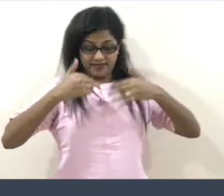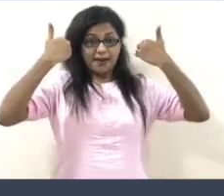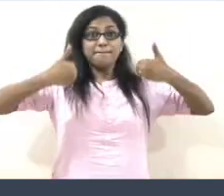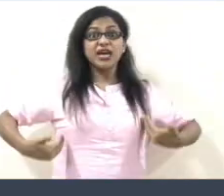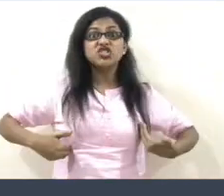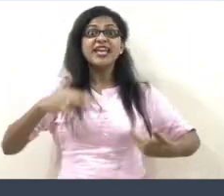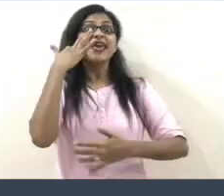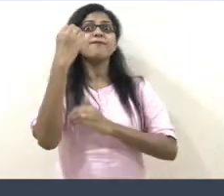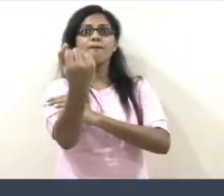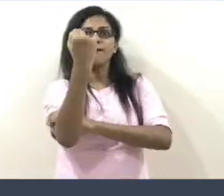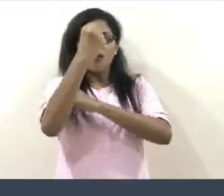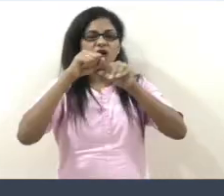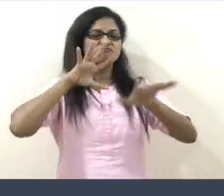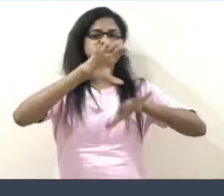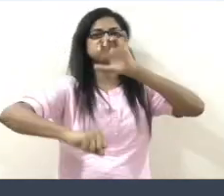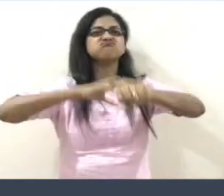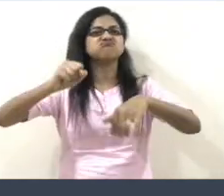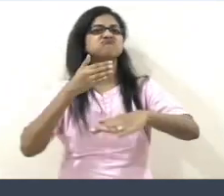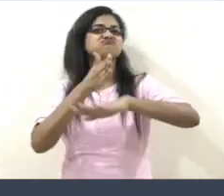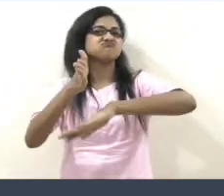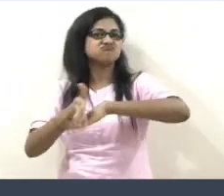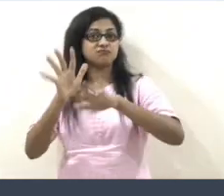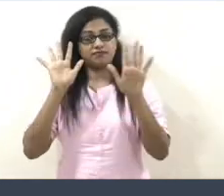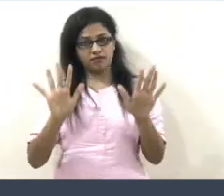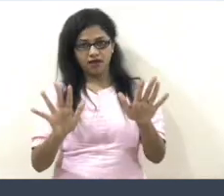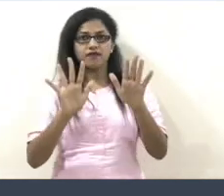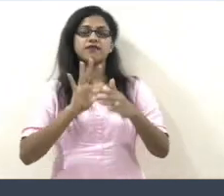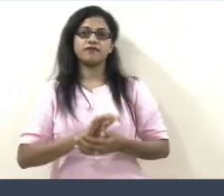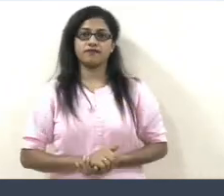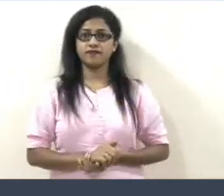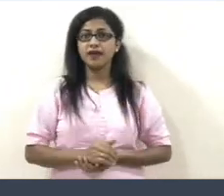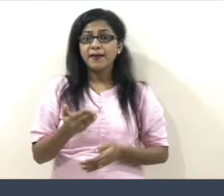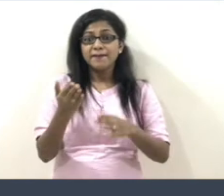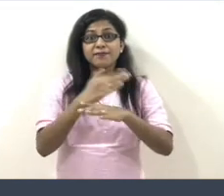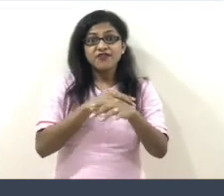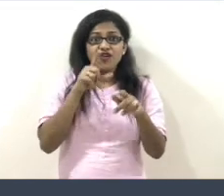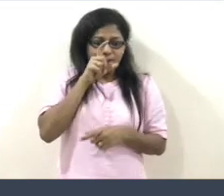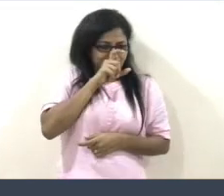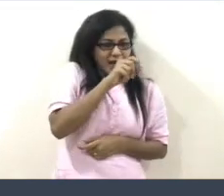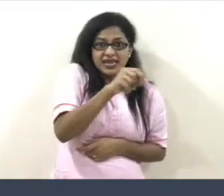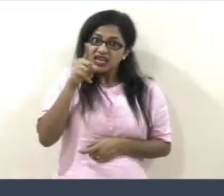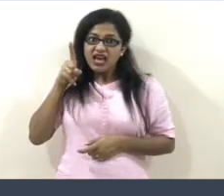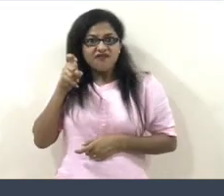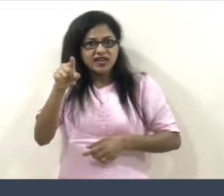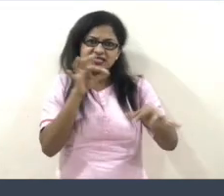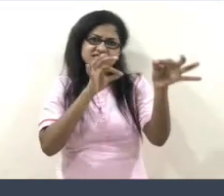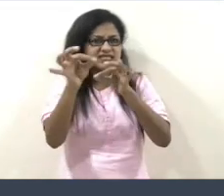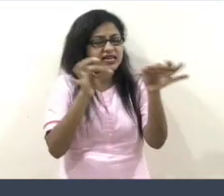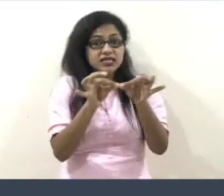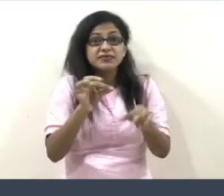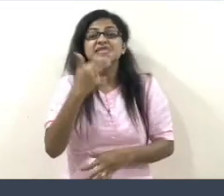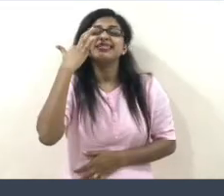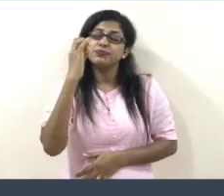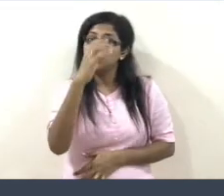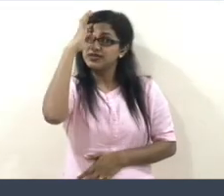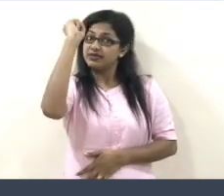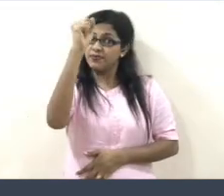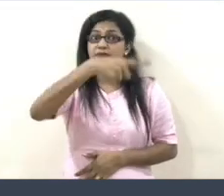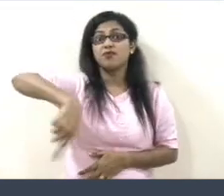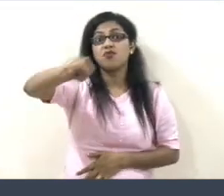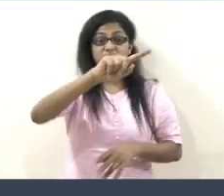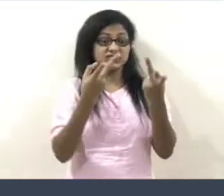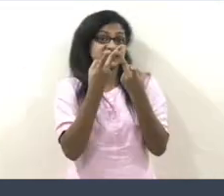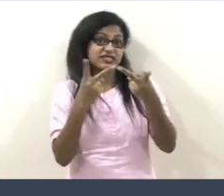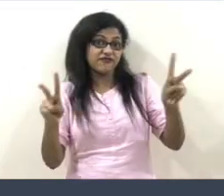As we have spoken about both bacteria and viruses, it is essential to keep in mind the key differences between them. As highlighted before, the fact remains